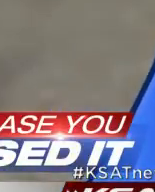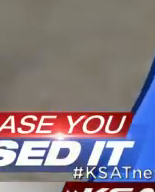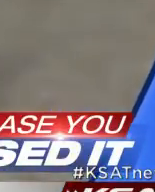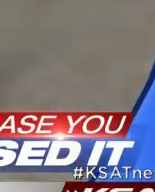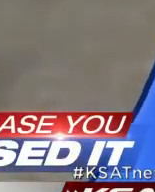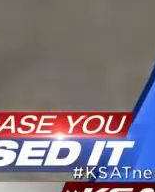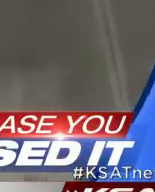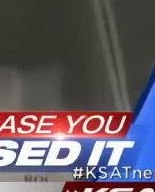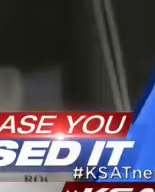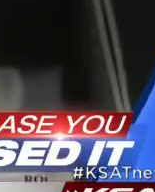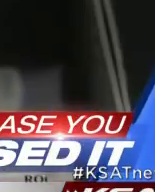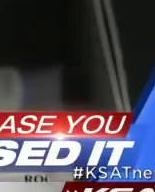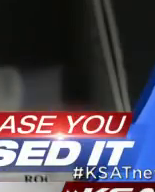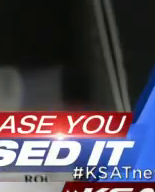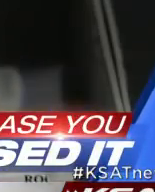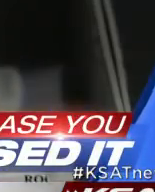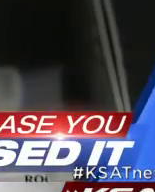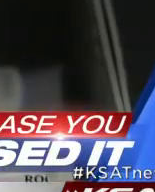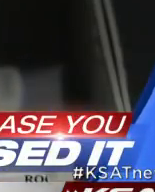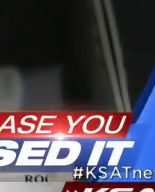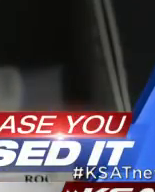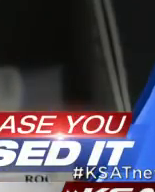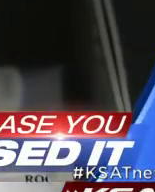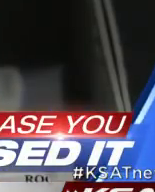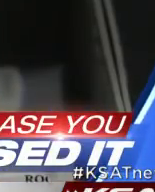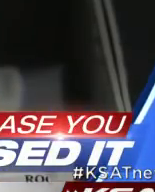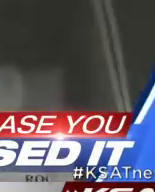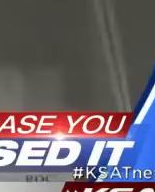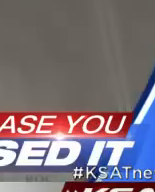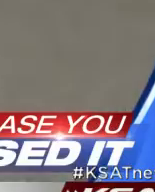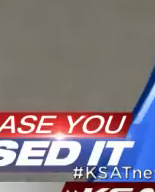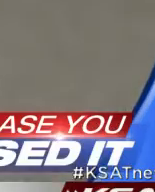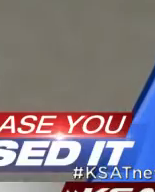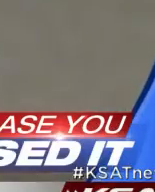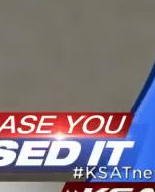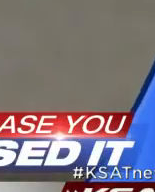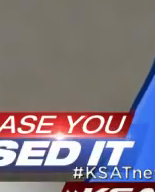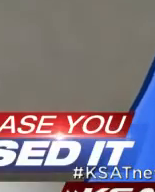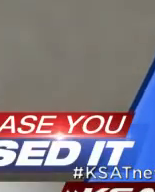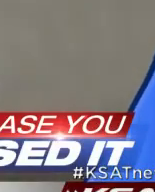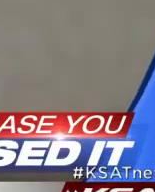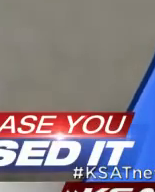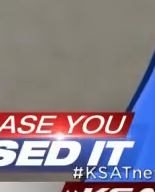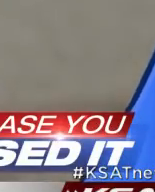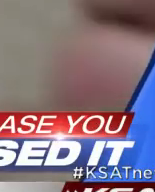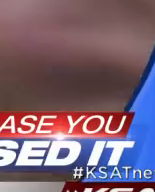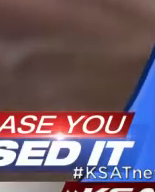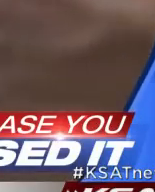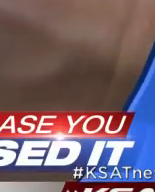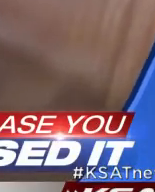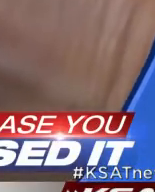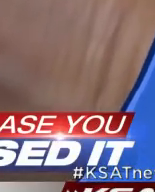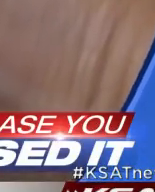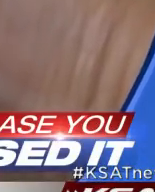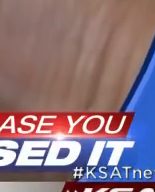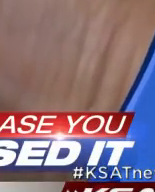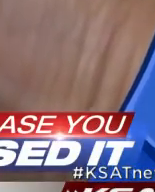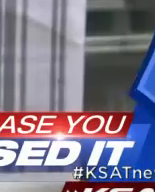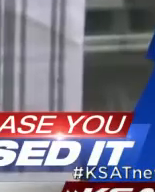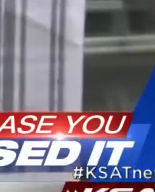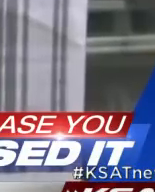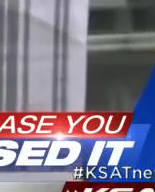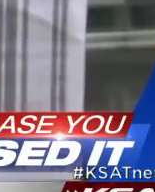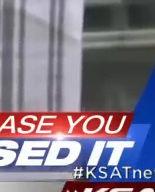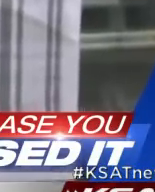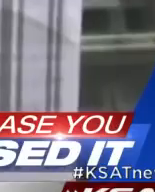testing in people ages 12 to 18 and go down from there. He also says Johnson & Johnson is likely to have a COVID-19 vaccine available for